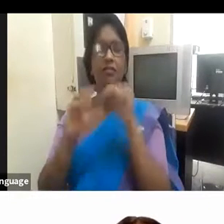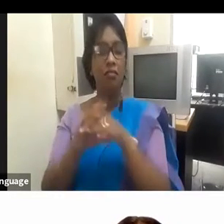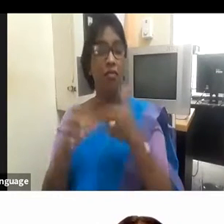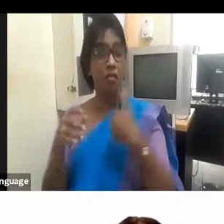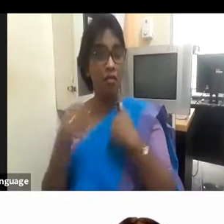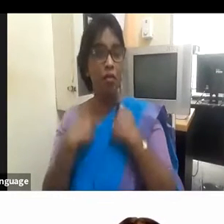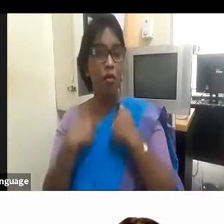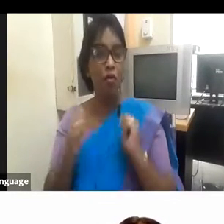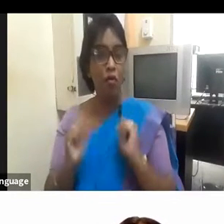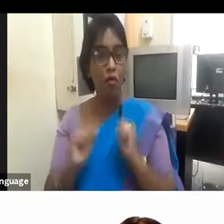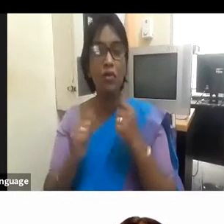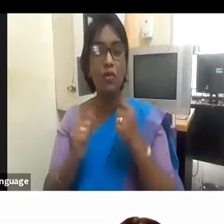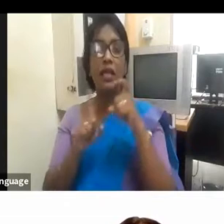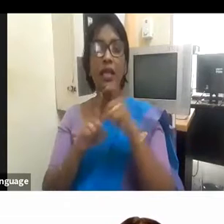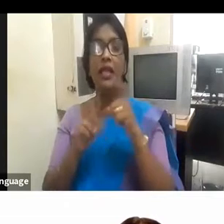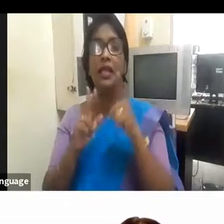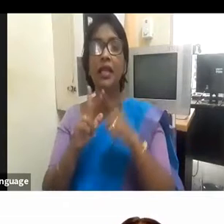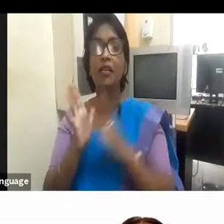recruit